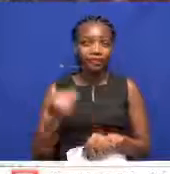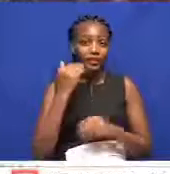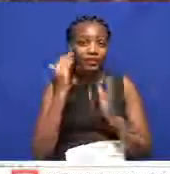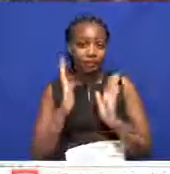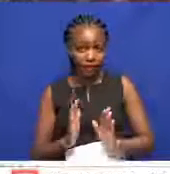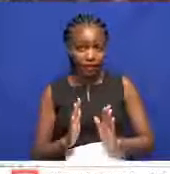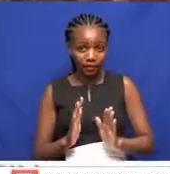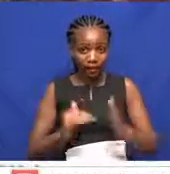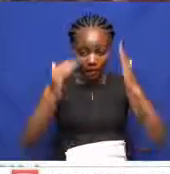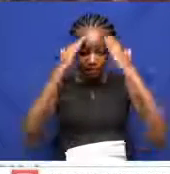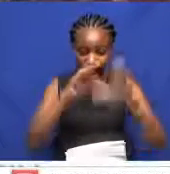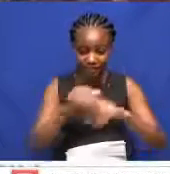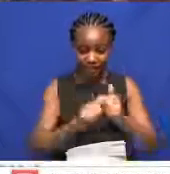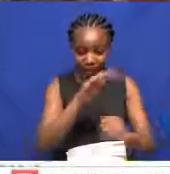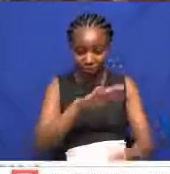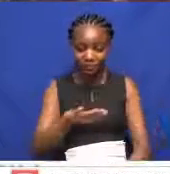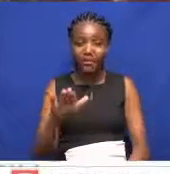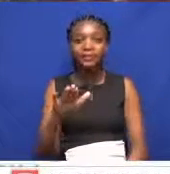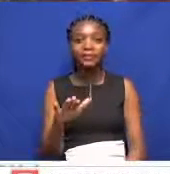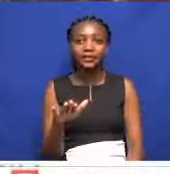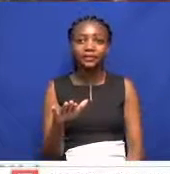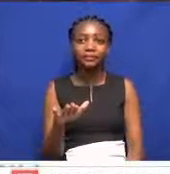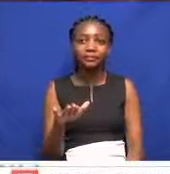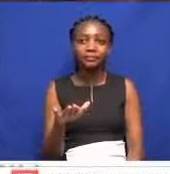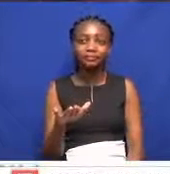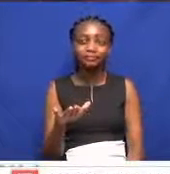by the mood of the House.